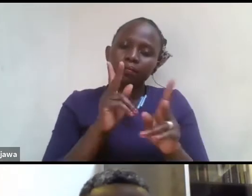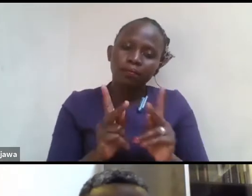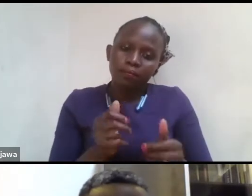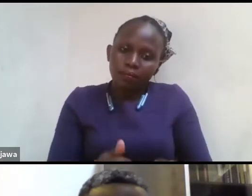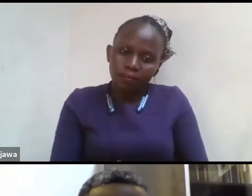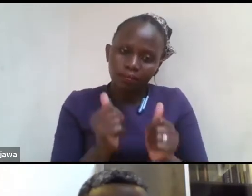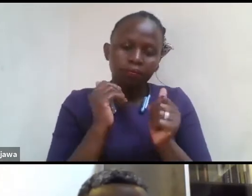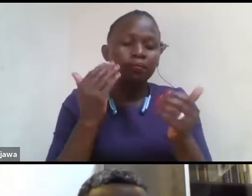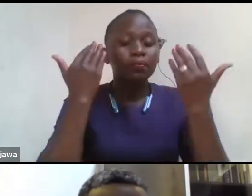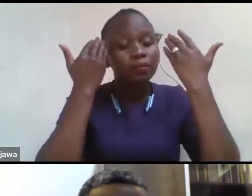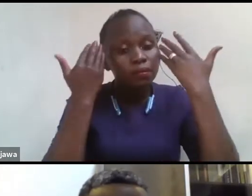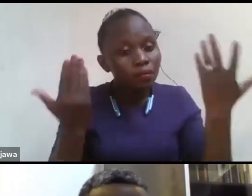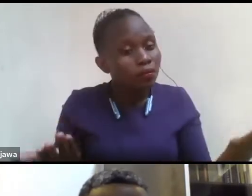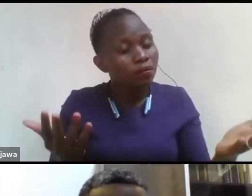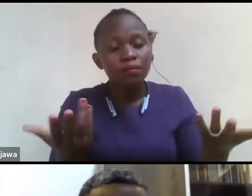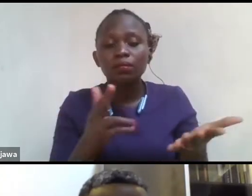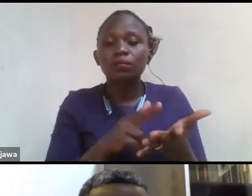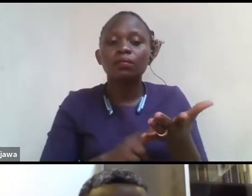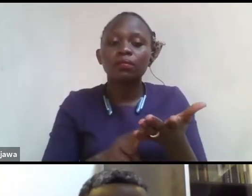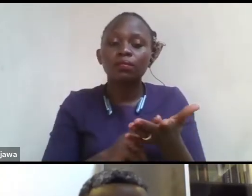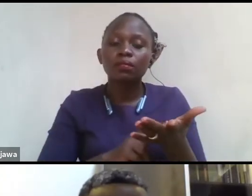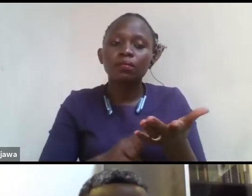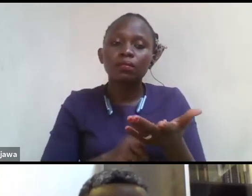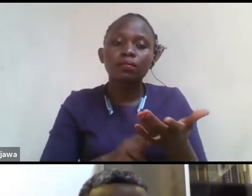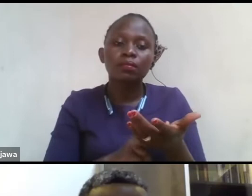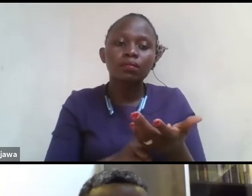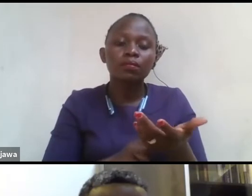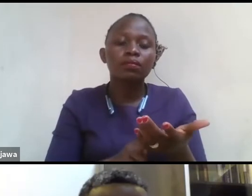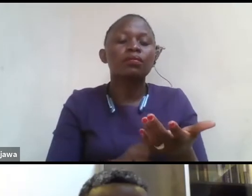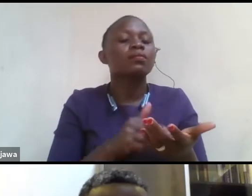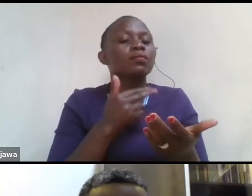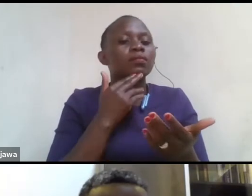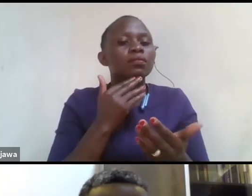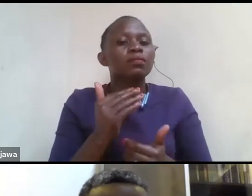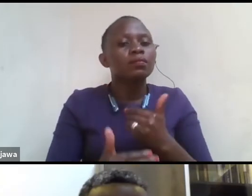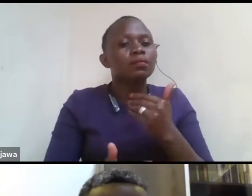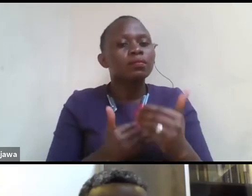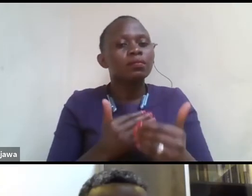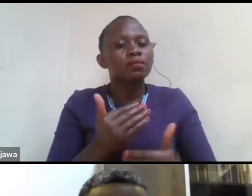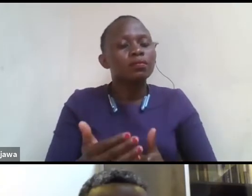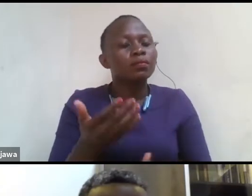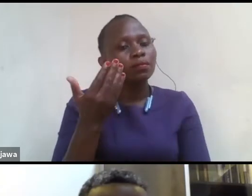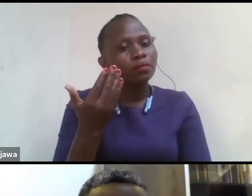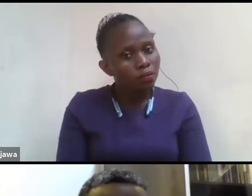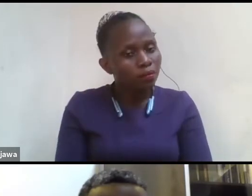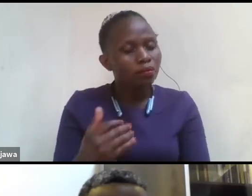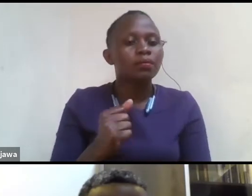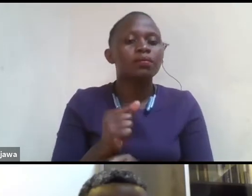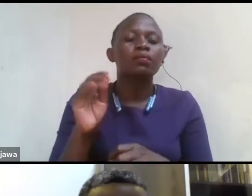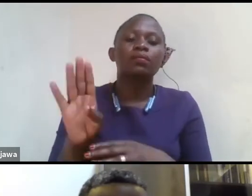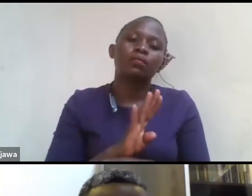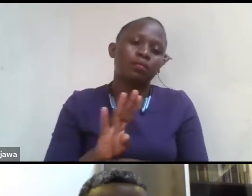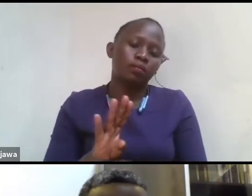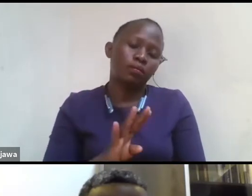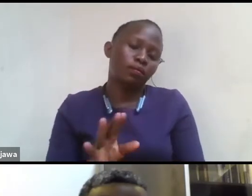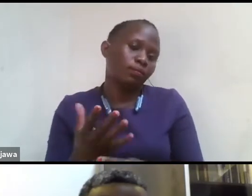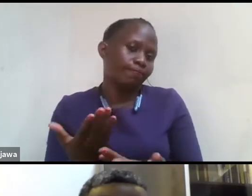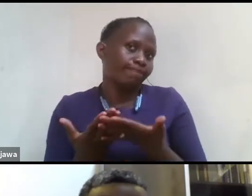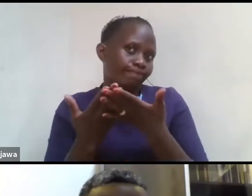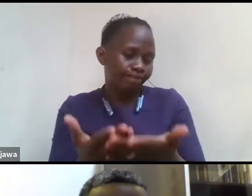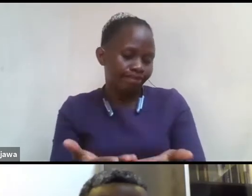know how to utilize the quantities of the resources they have to actually make a business case. So we've been looking at alternative